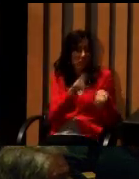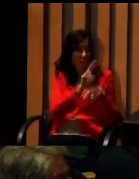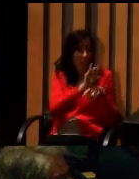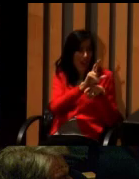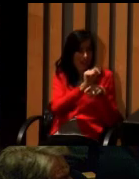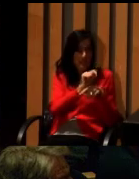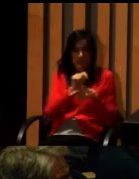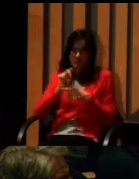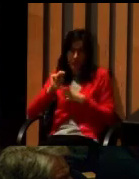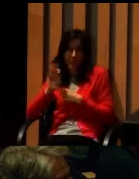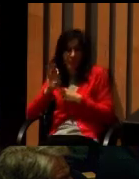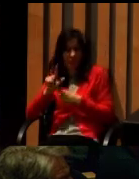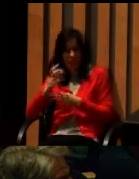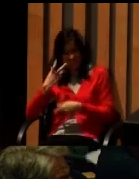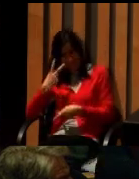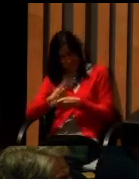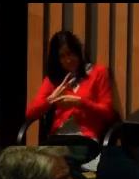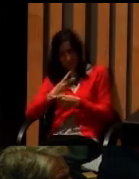violence.